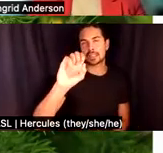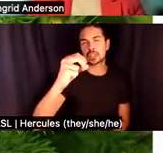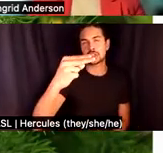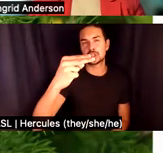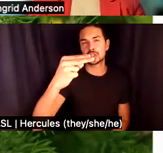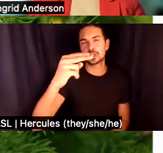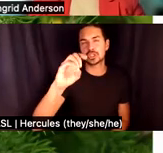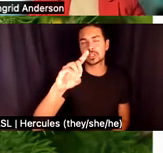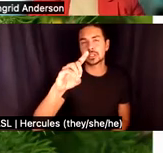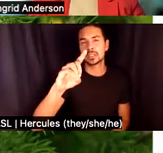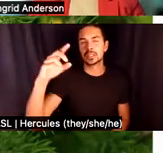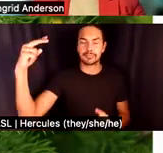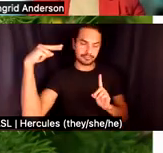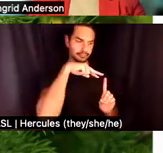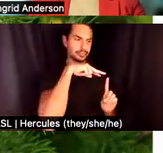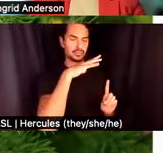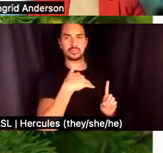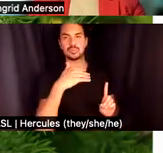we sometimes attach these